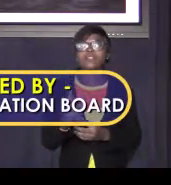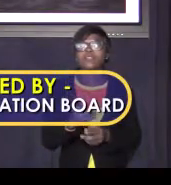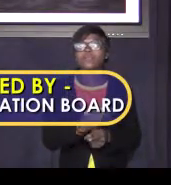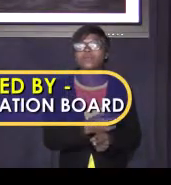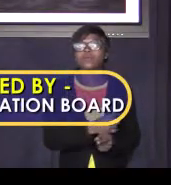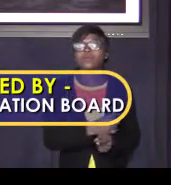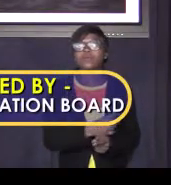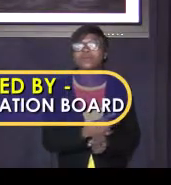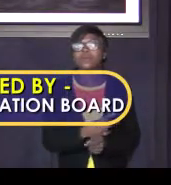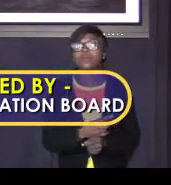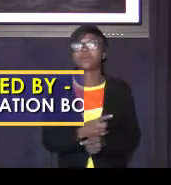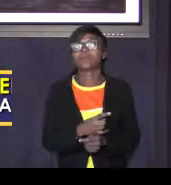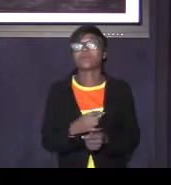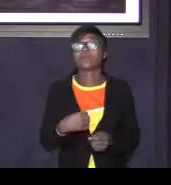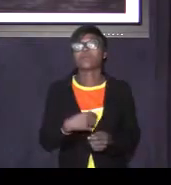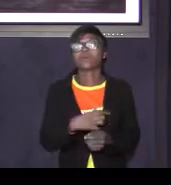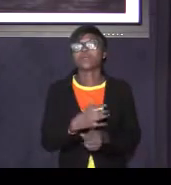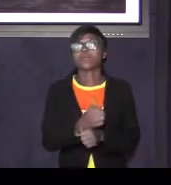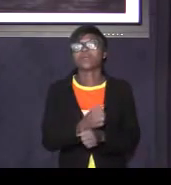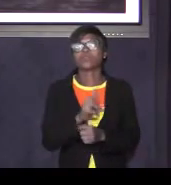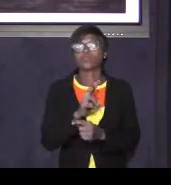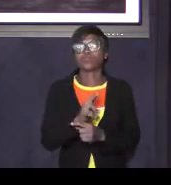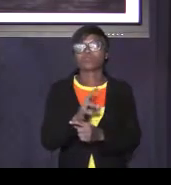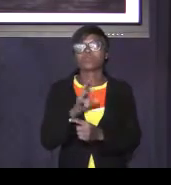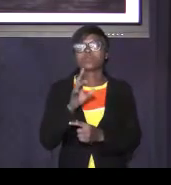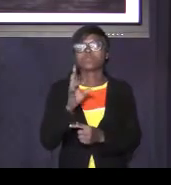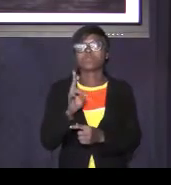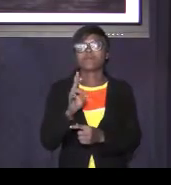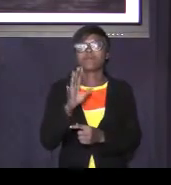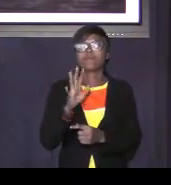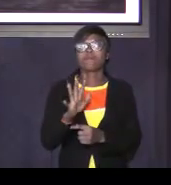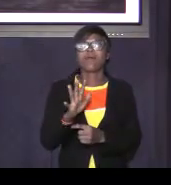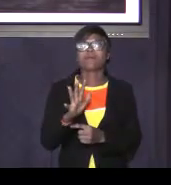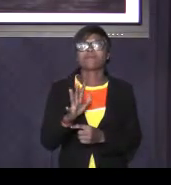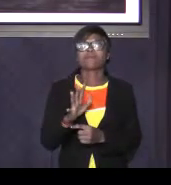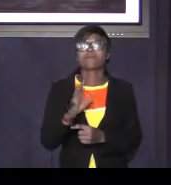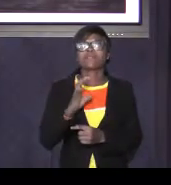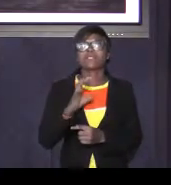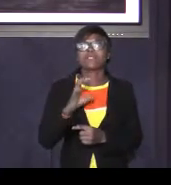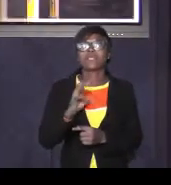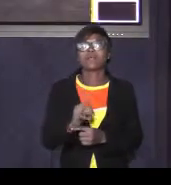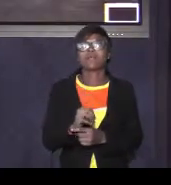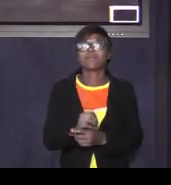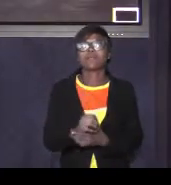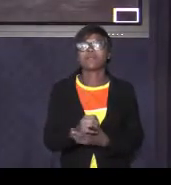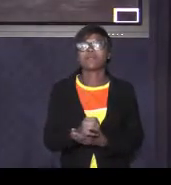1 is 2. And so we get 275 centimeters squares.